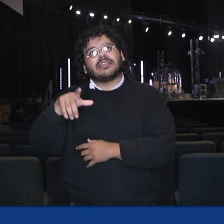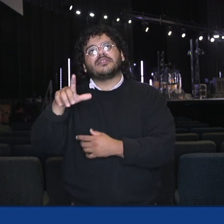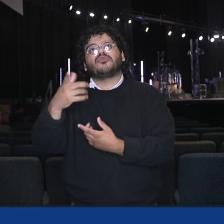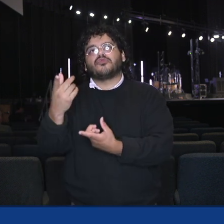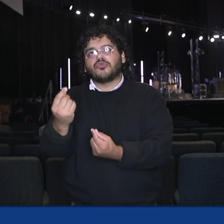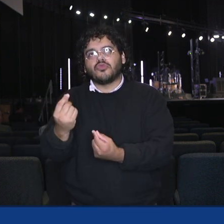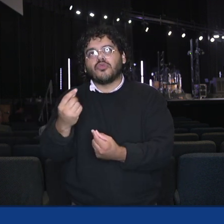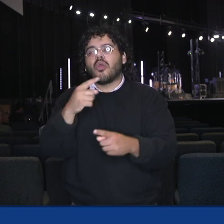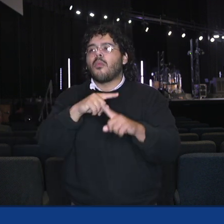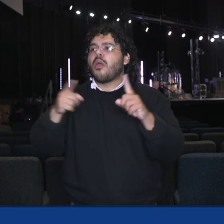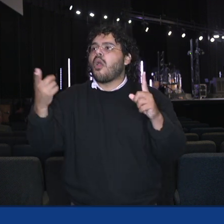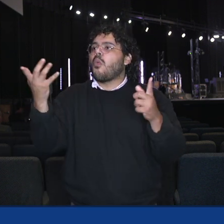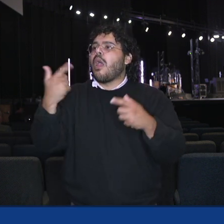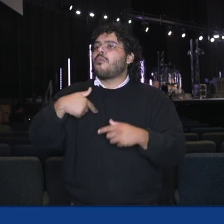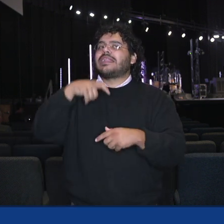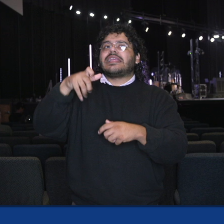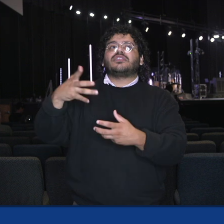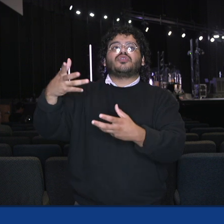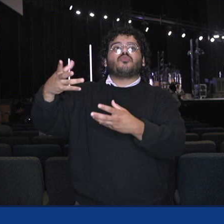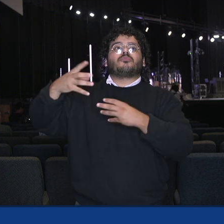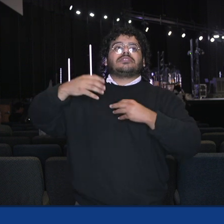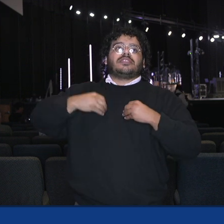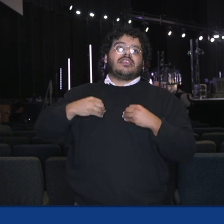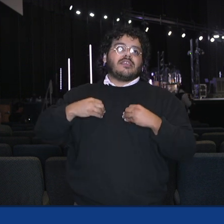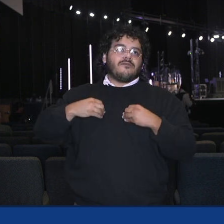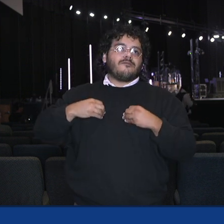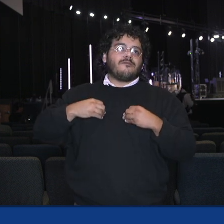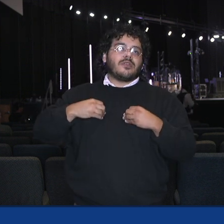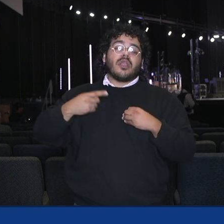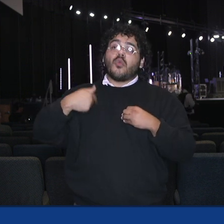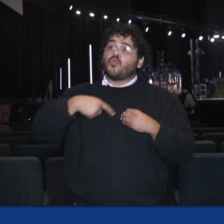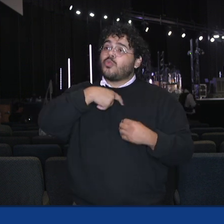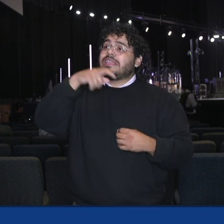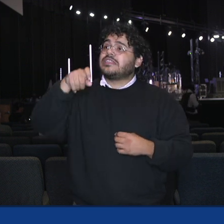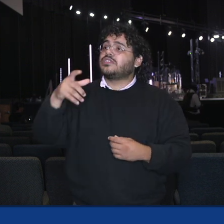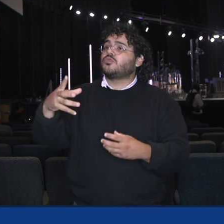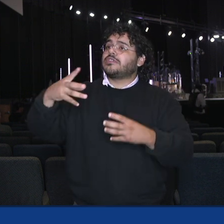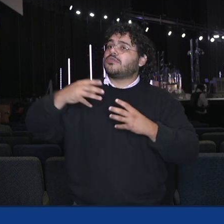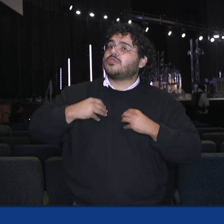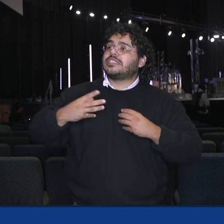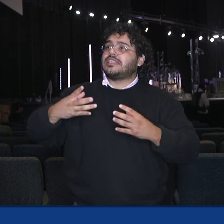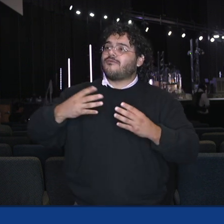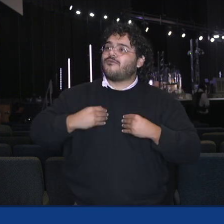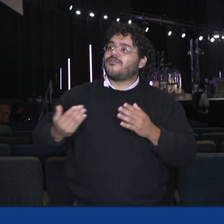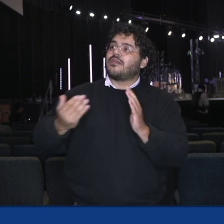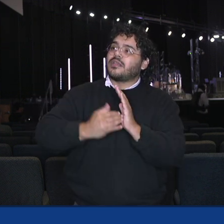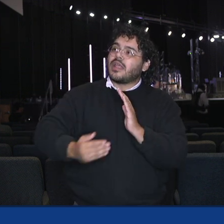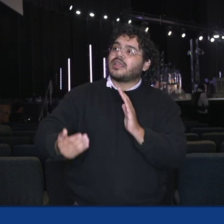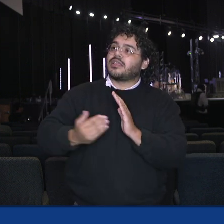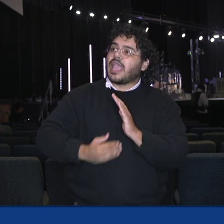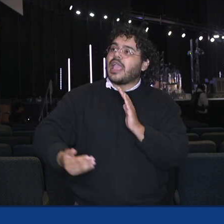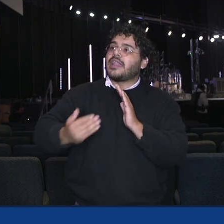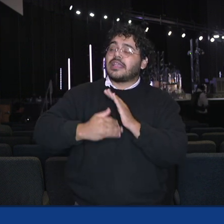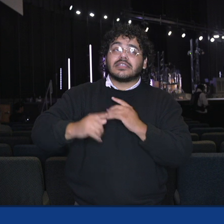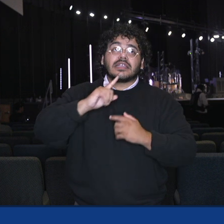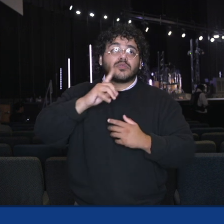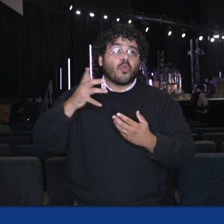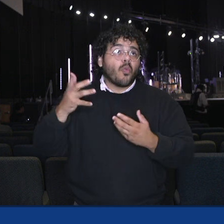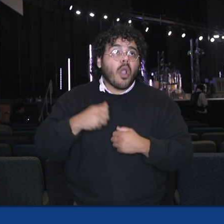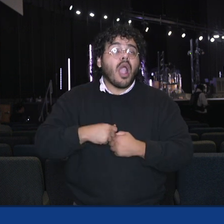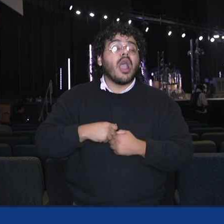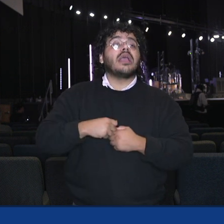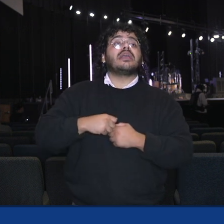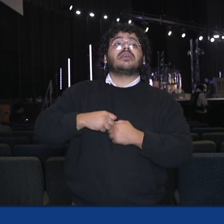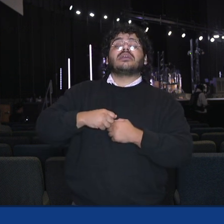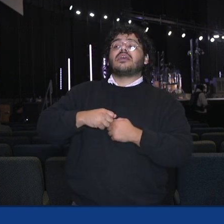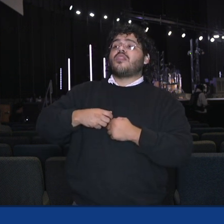receive. What we really need to receive over and over and over are the comforting words of our